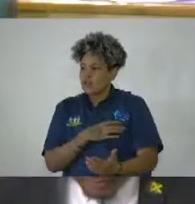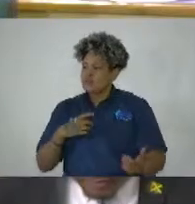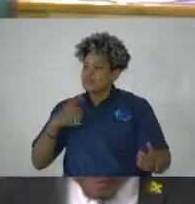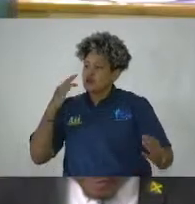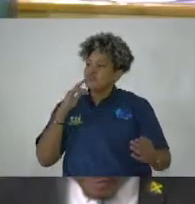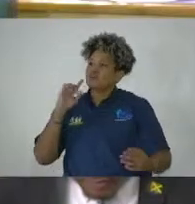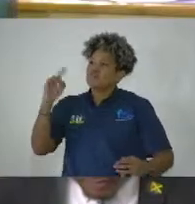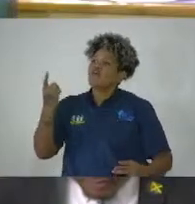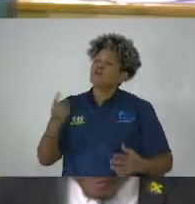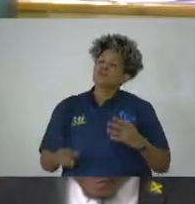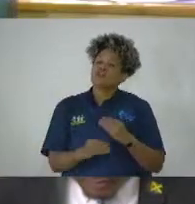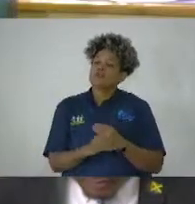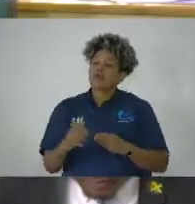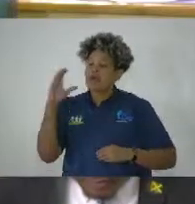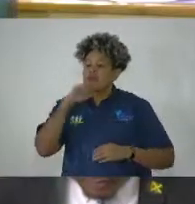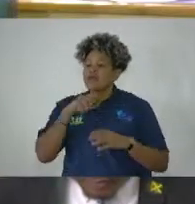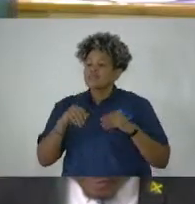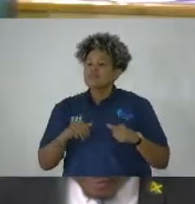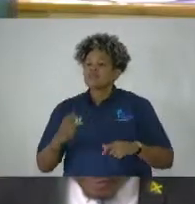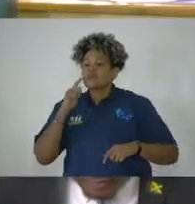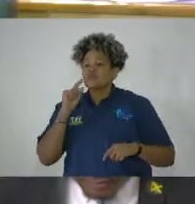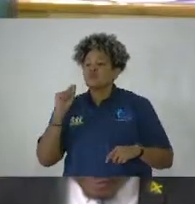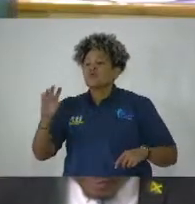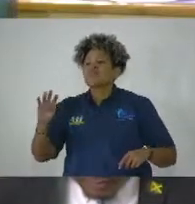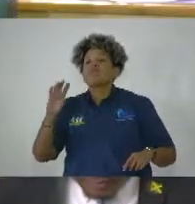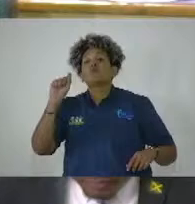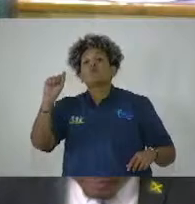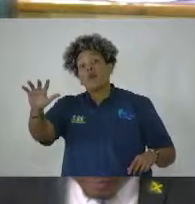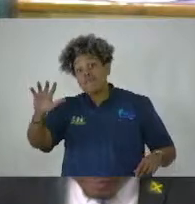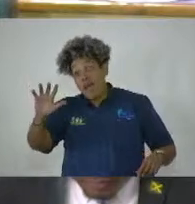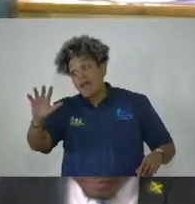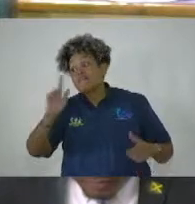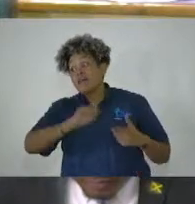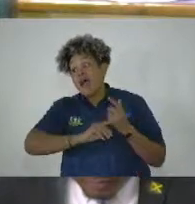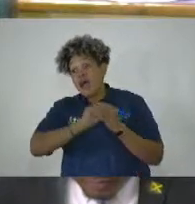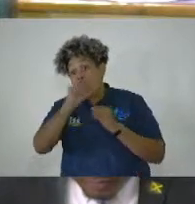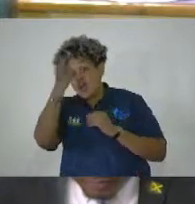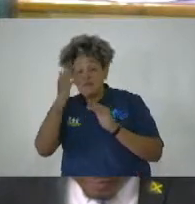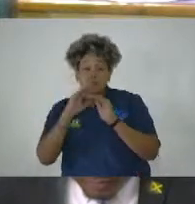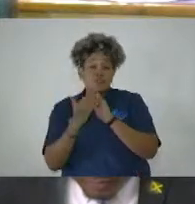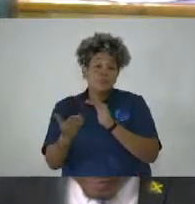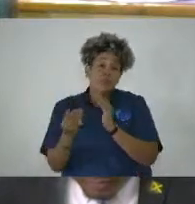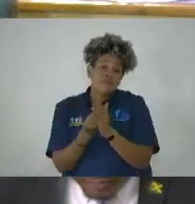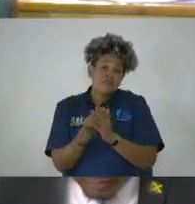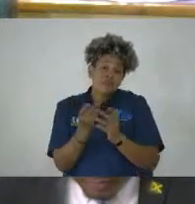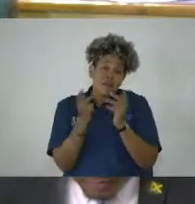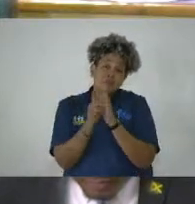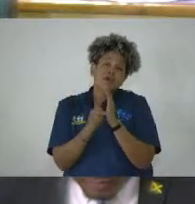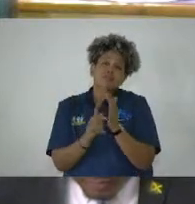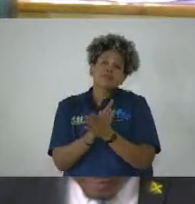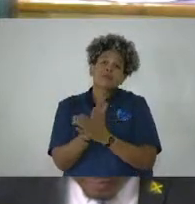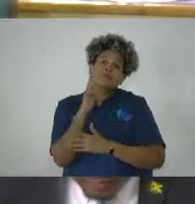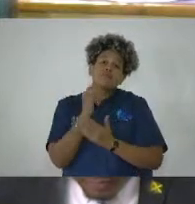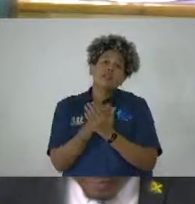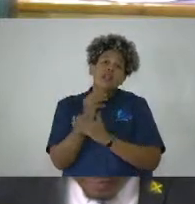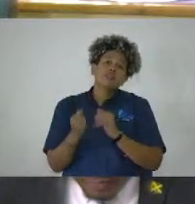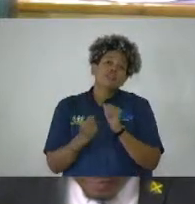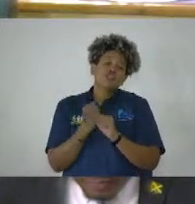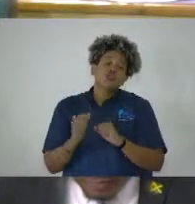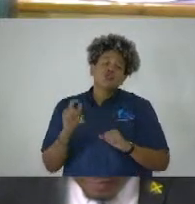the first supplementary estimates 24-25, the Government of Jamaica Fiscal Policy Paper for the financial